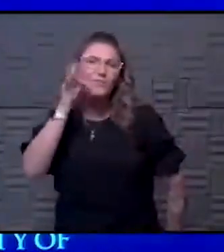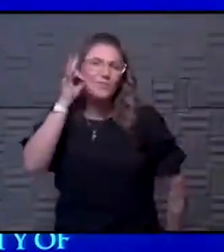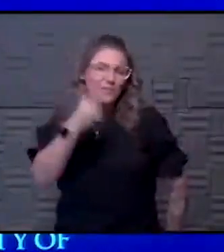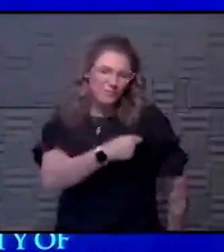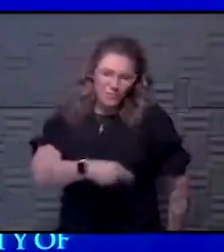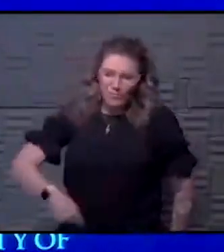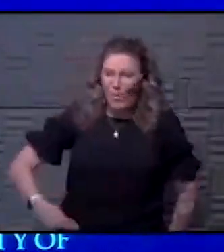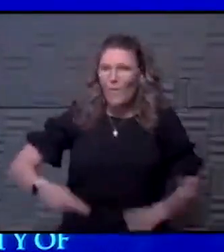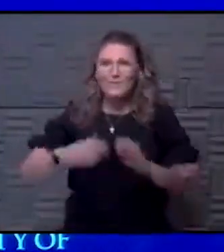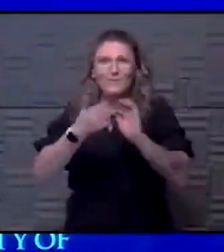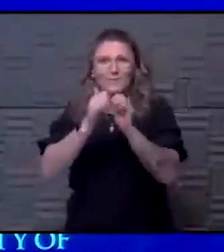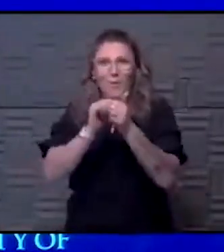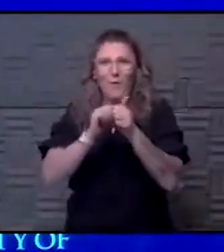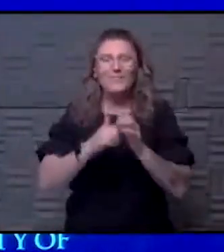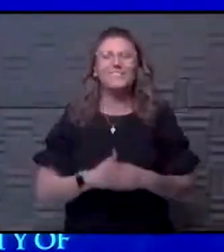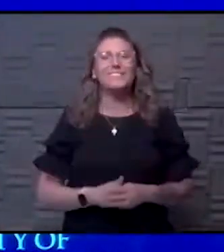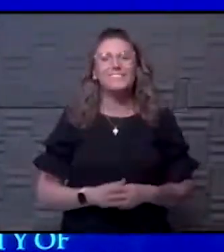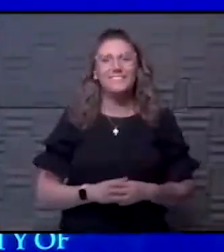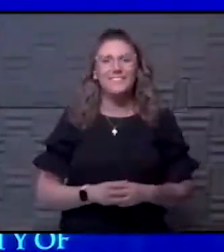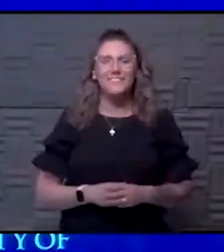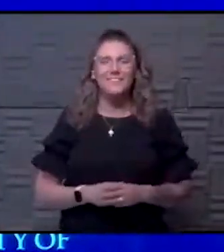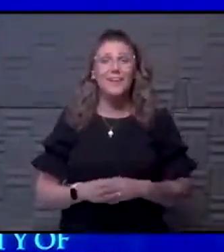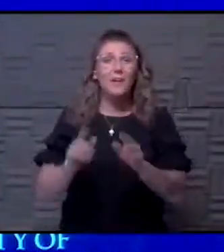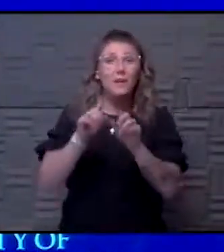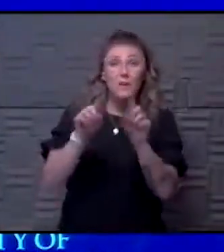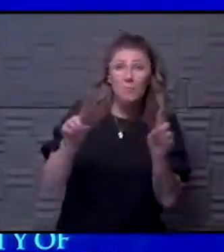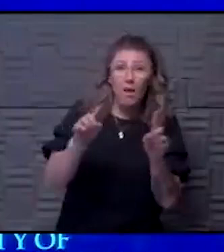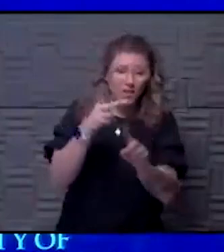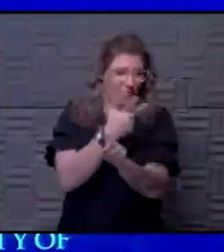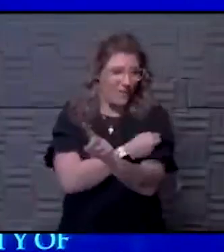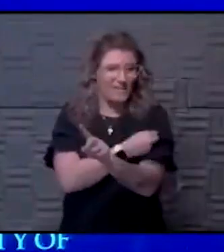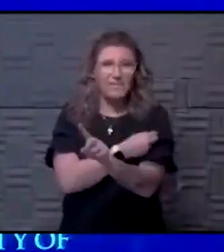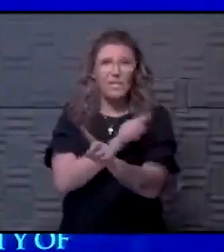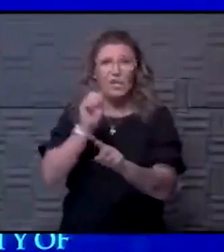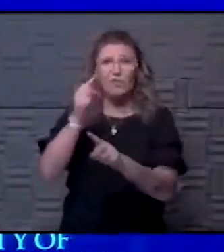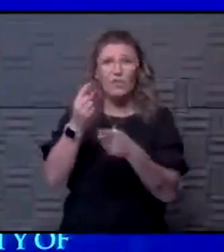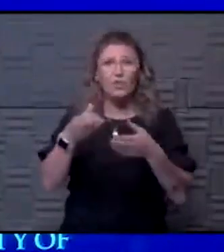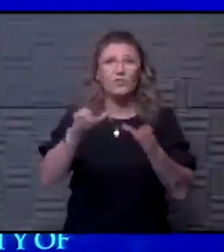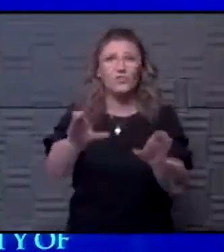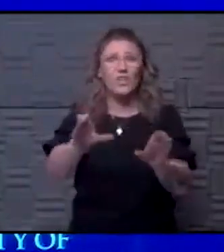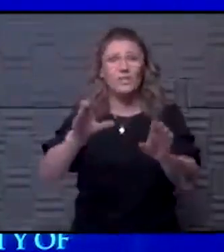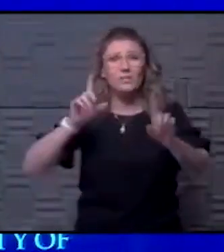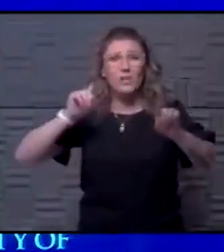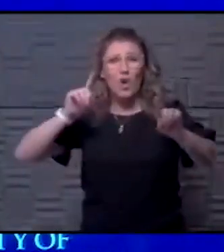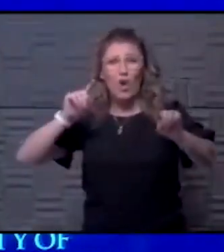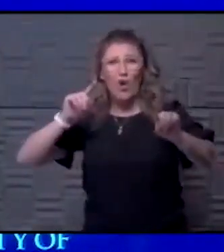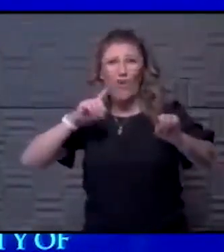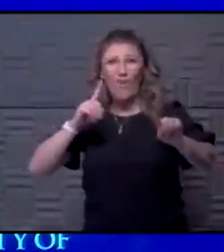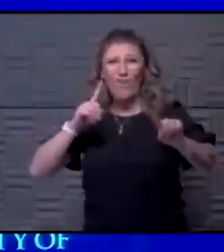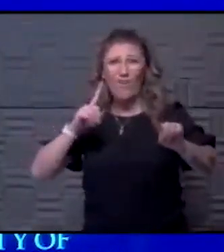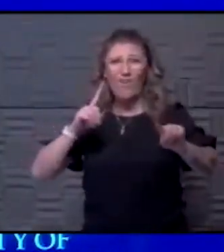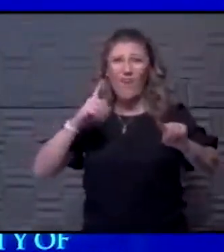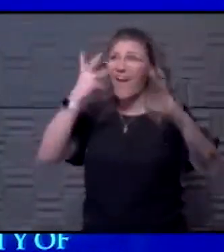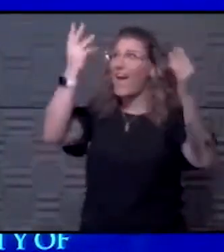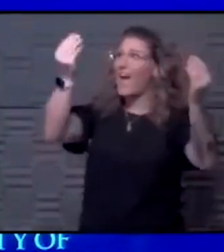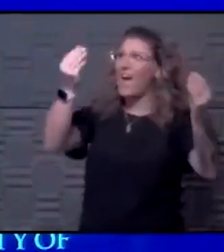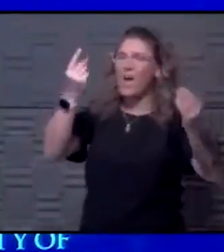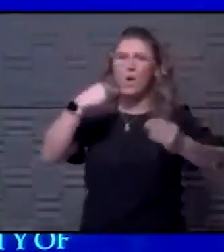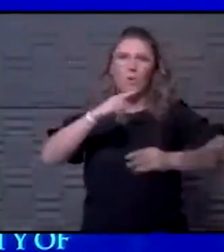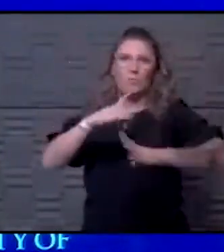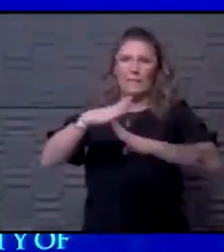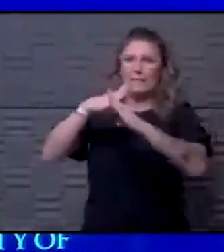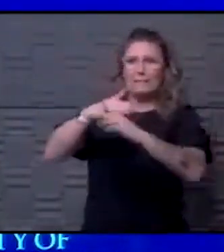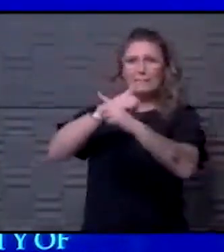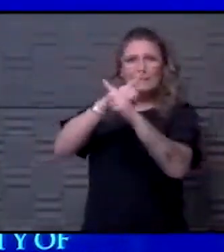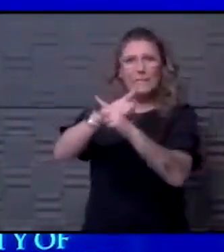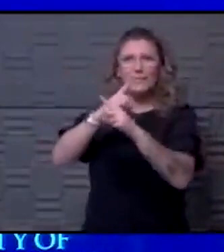sporting. But the vaccination, we said that's our first chance to go on the offensive, because we'd only been playing defense with masks, et cetera. And